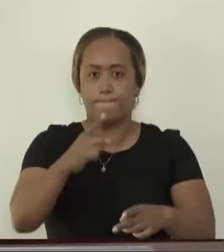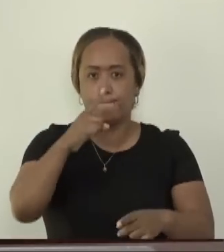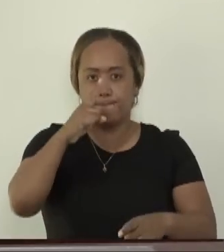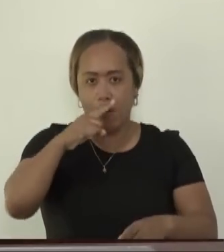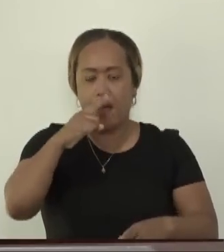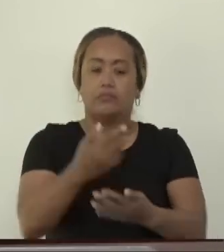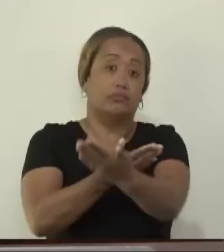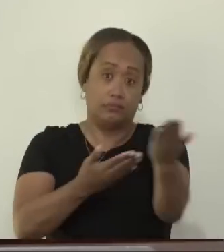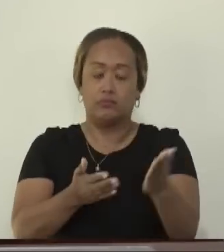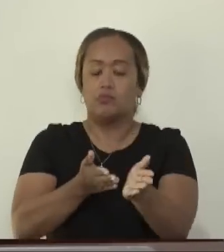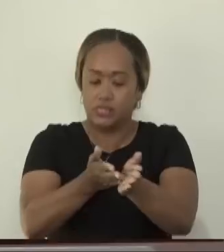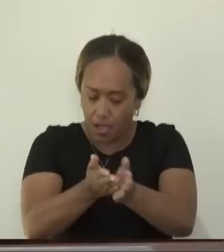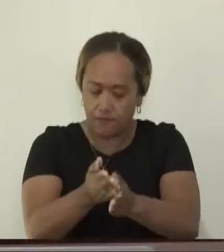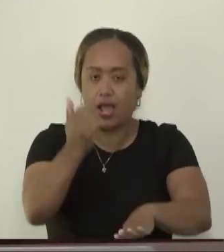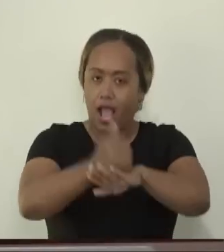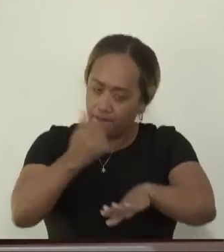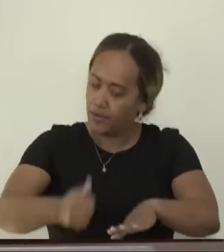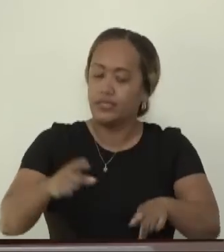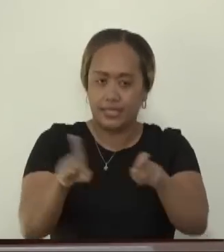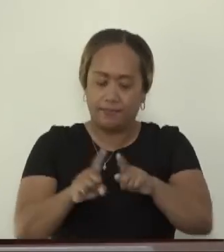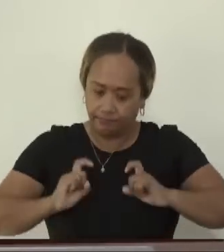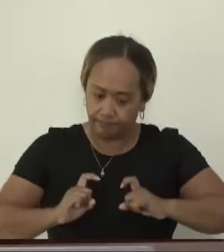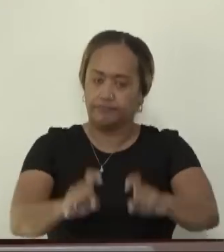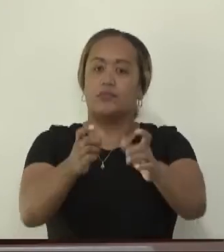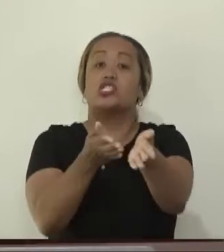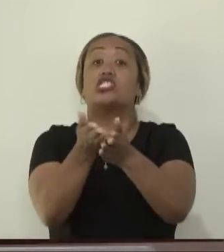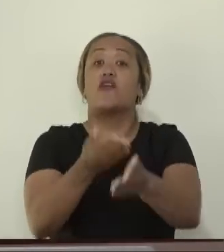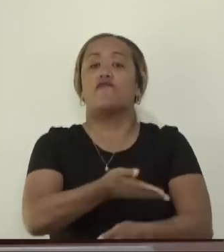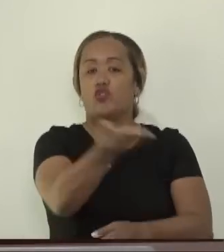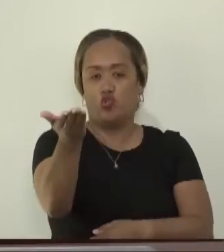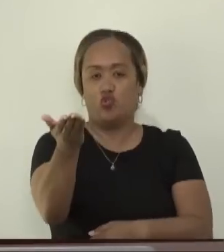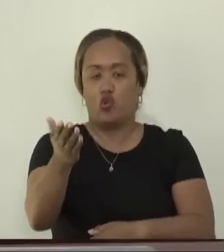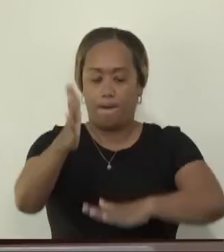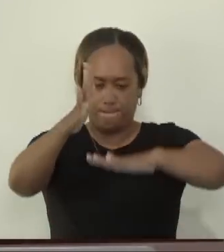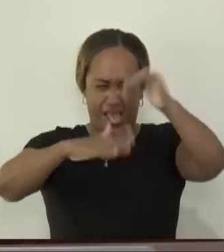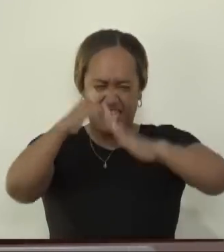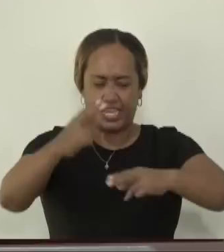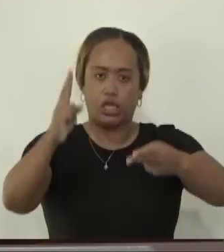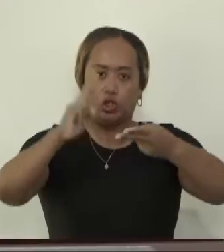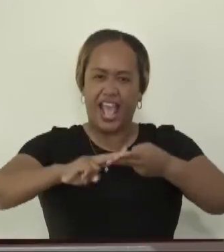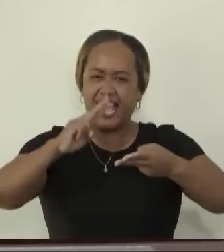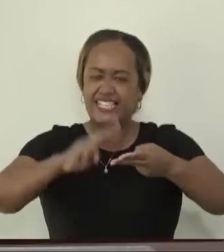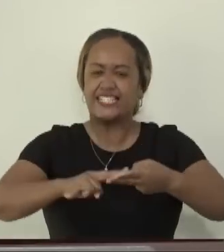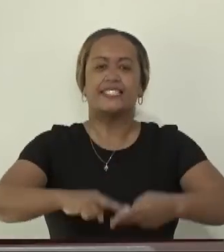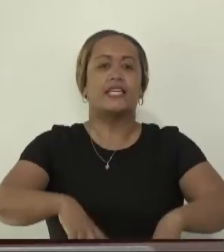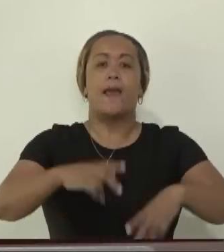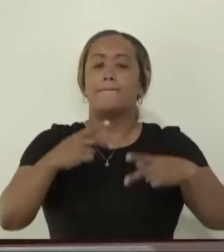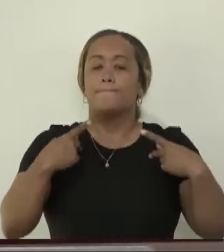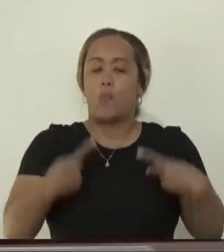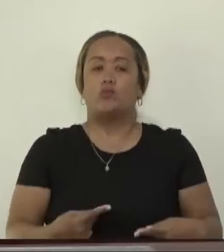you, and it remains central to our mission of building a united, a